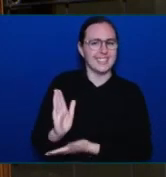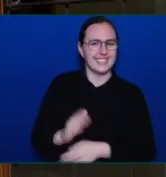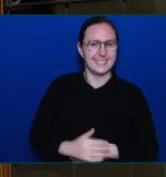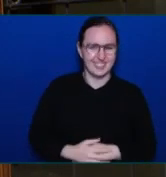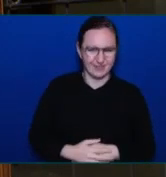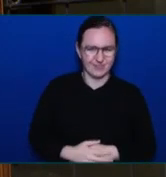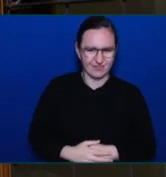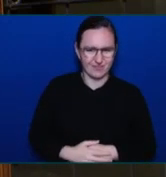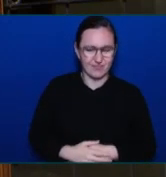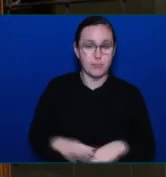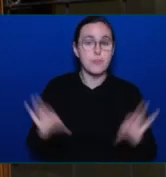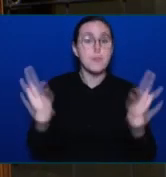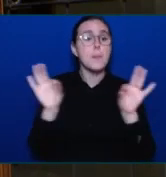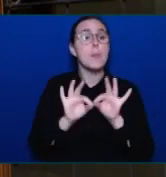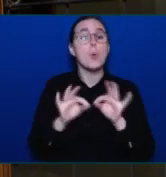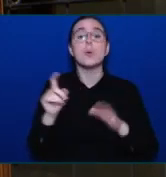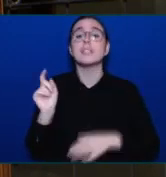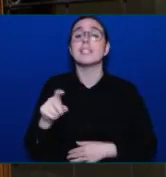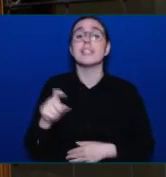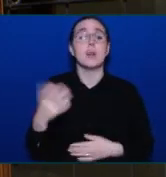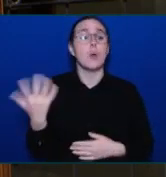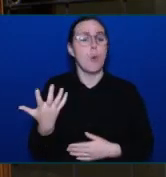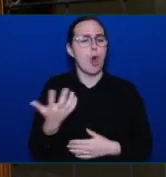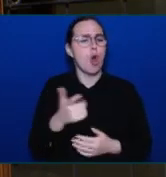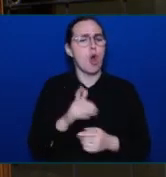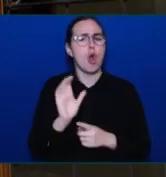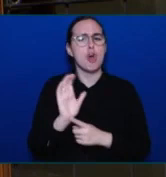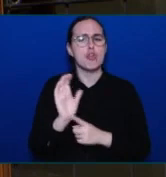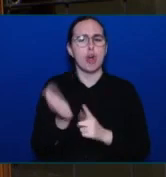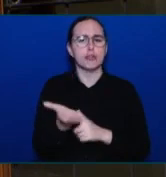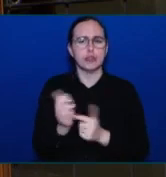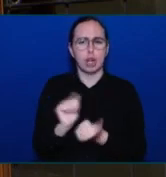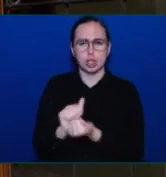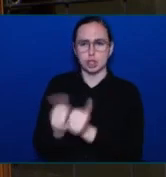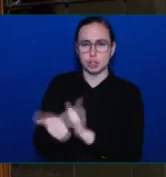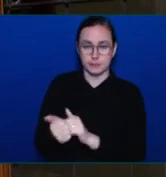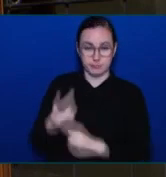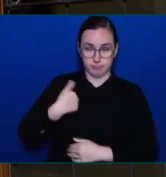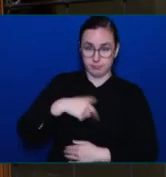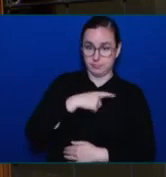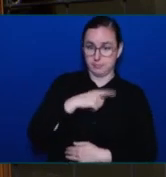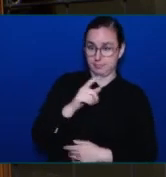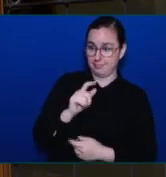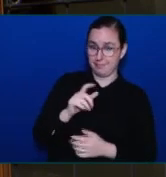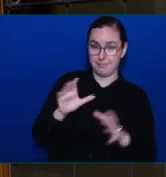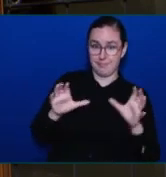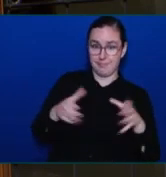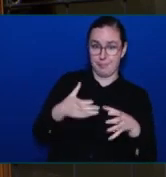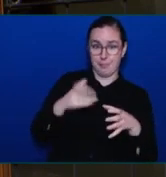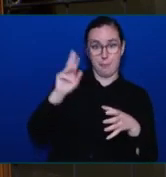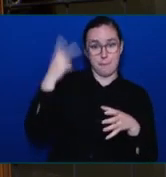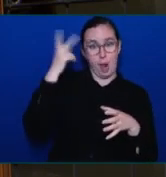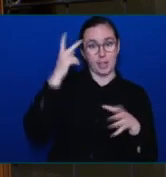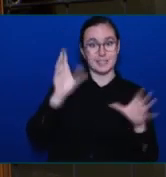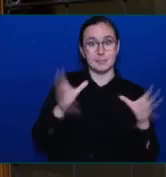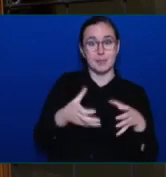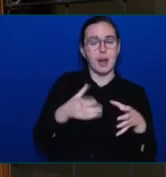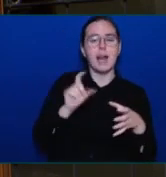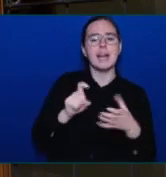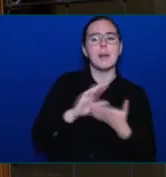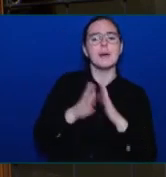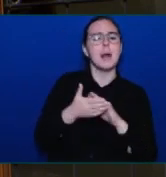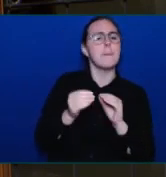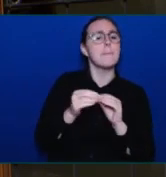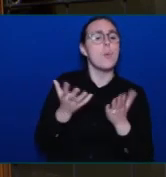public bodies toward increased transparency and openness. This includes proactively releasing all records unless there